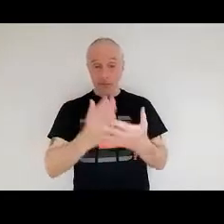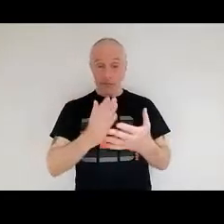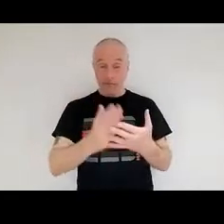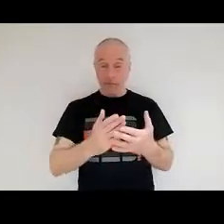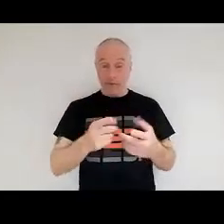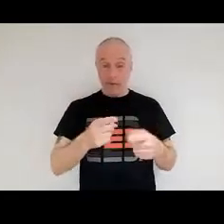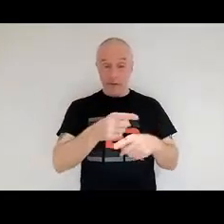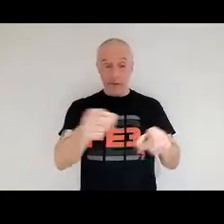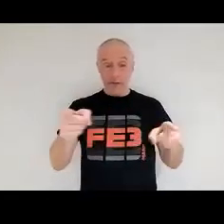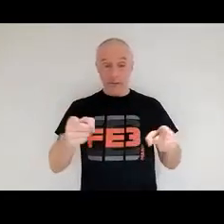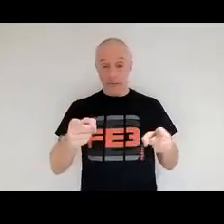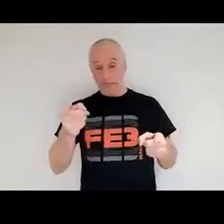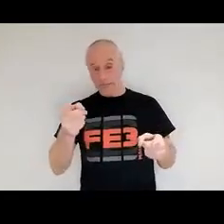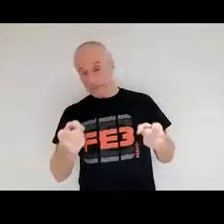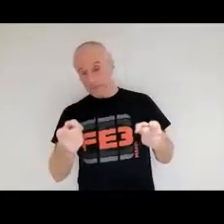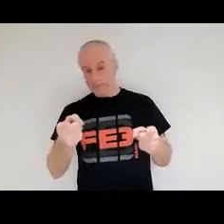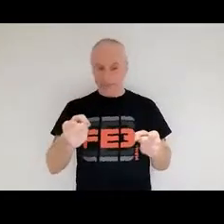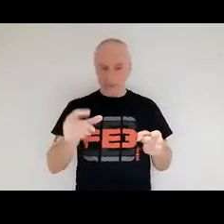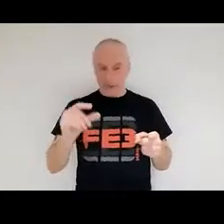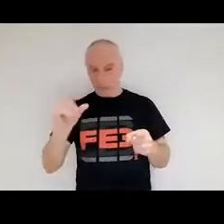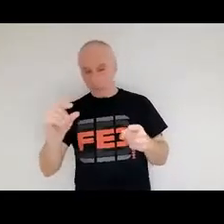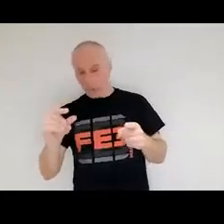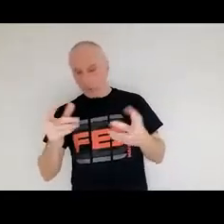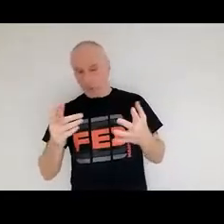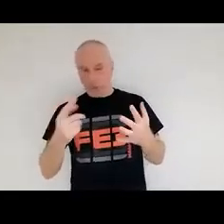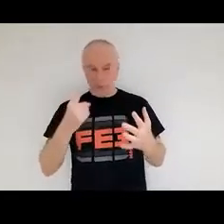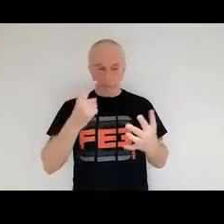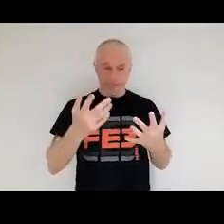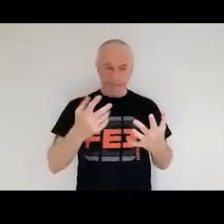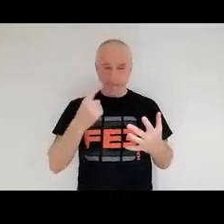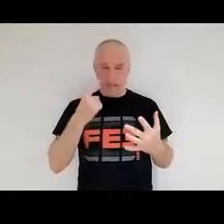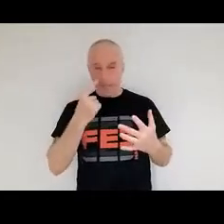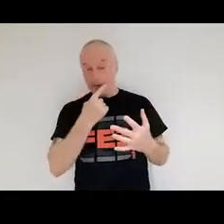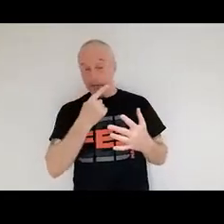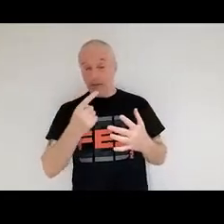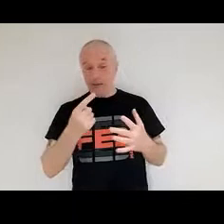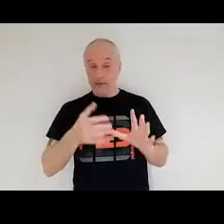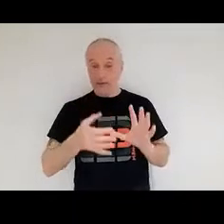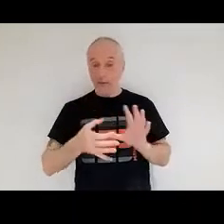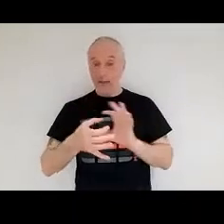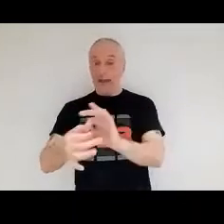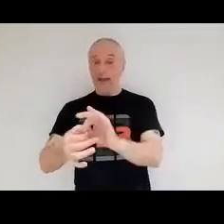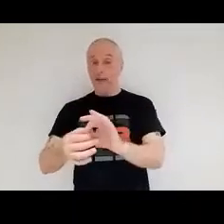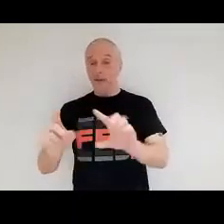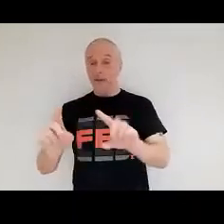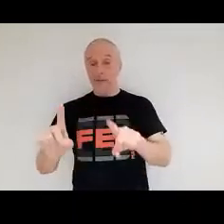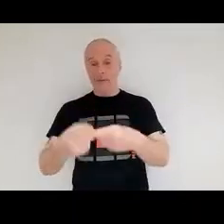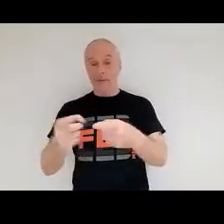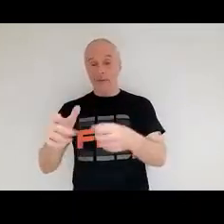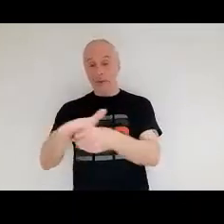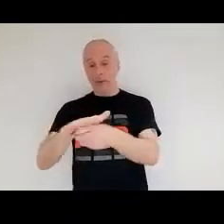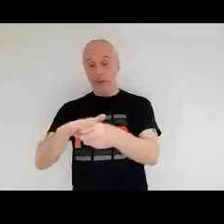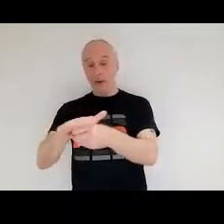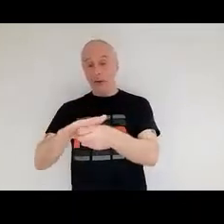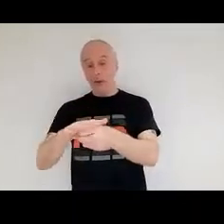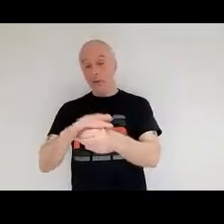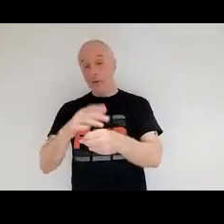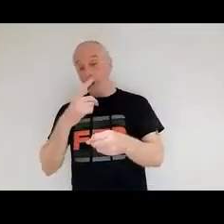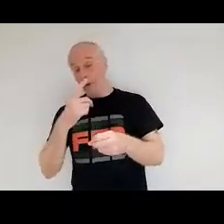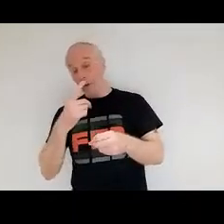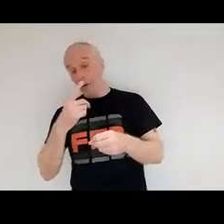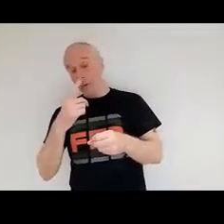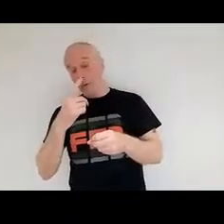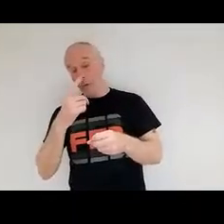a very small amount of evidence that is directly applicable to the kinds of scenarios that harm